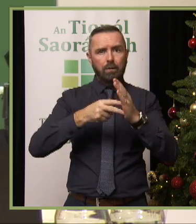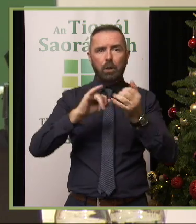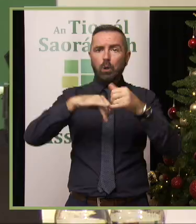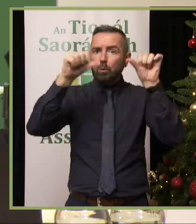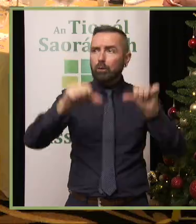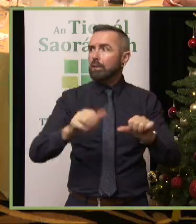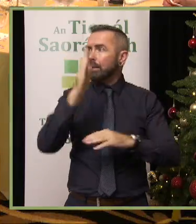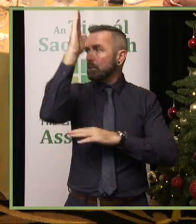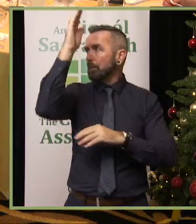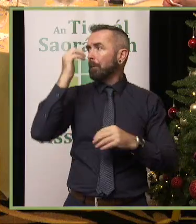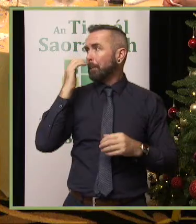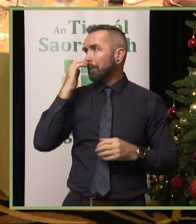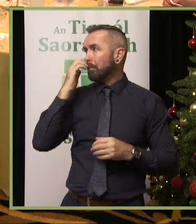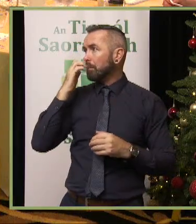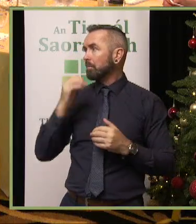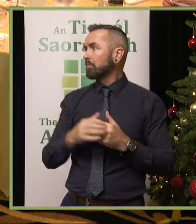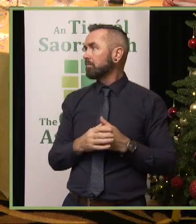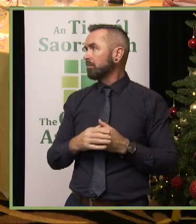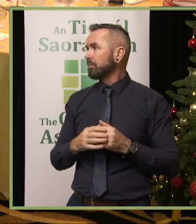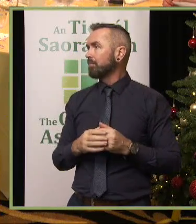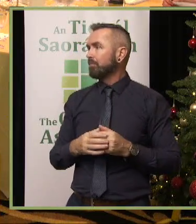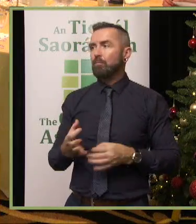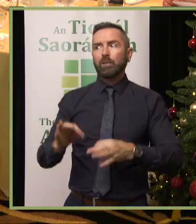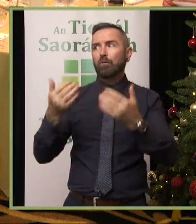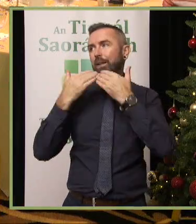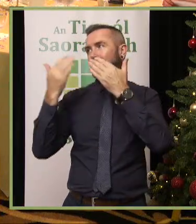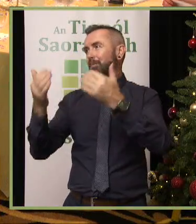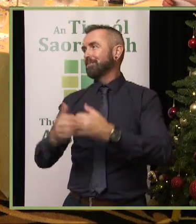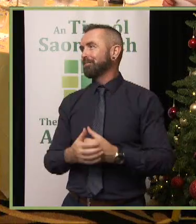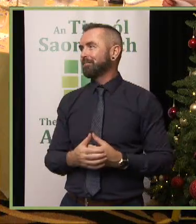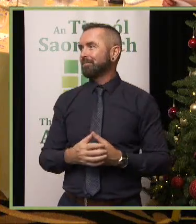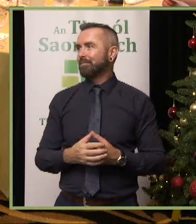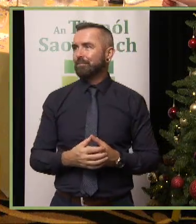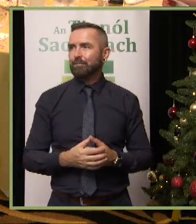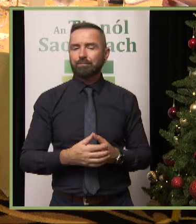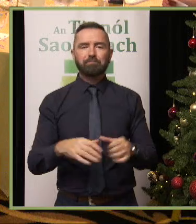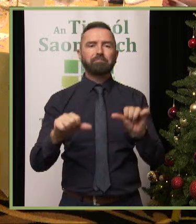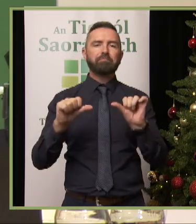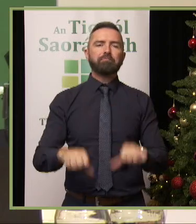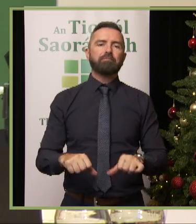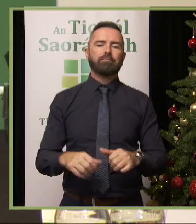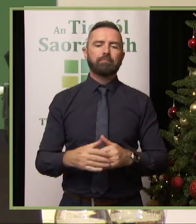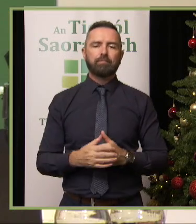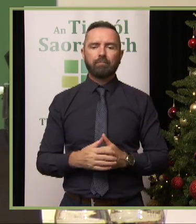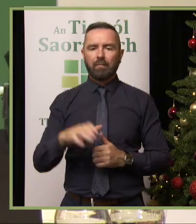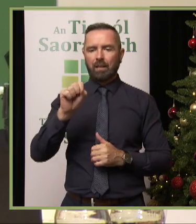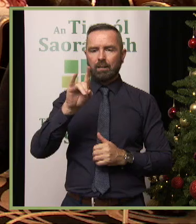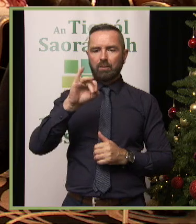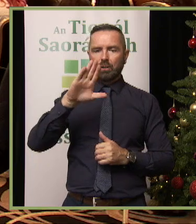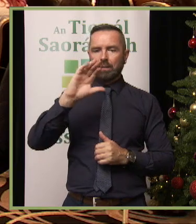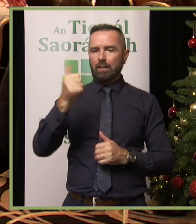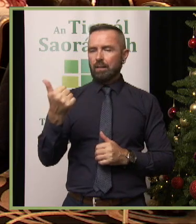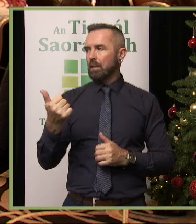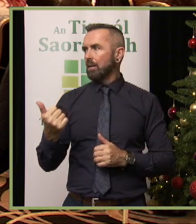favour of that amendment? Great, thank you. That is carried. Sheila?